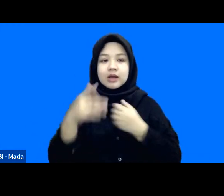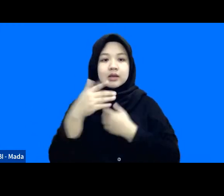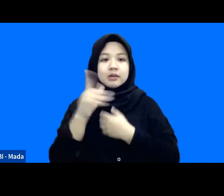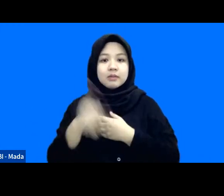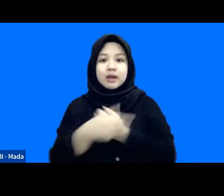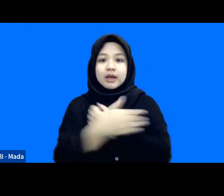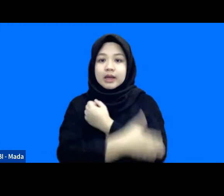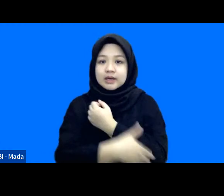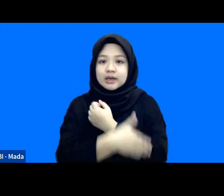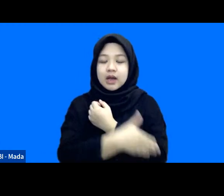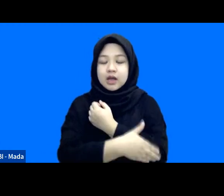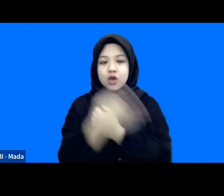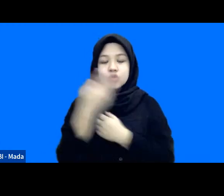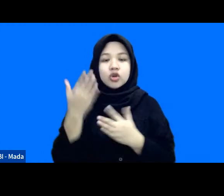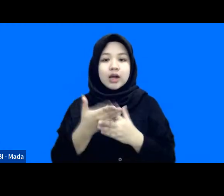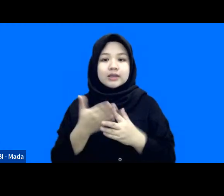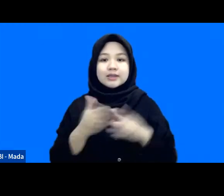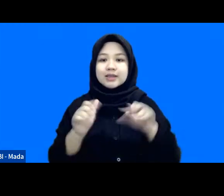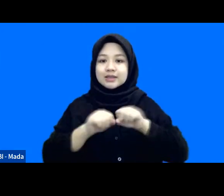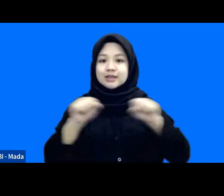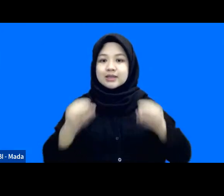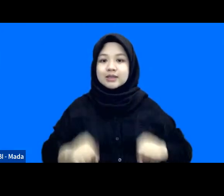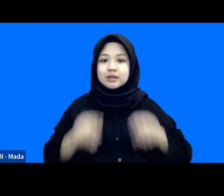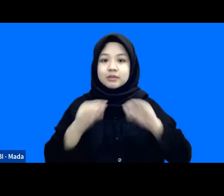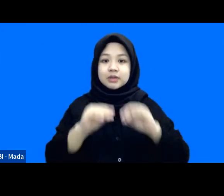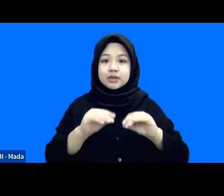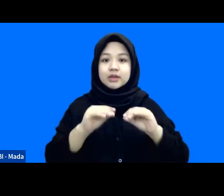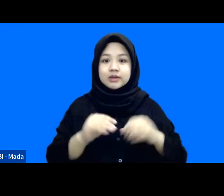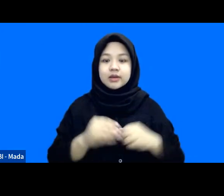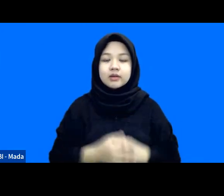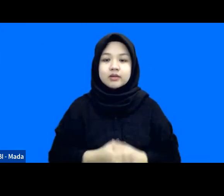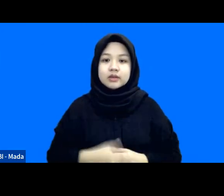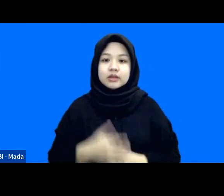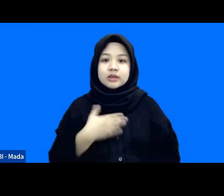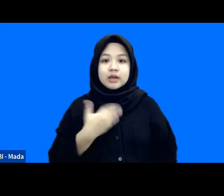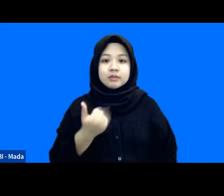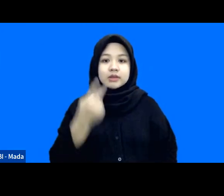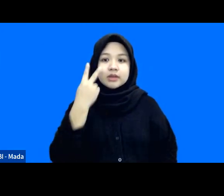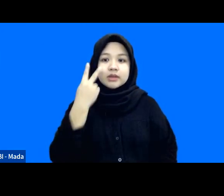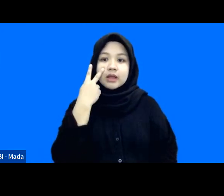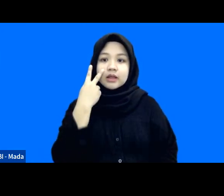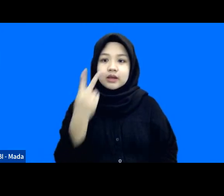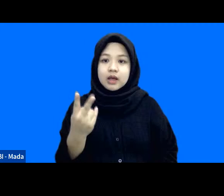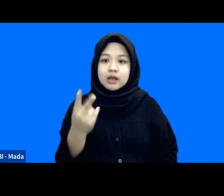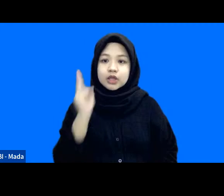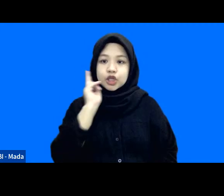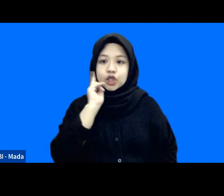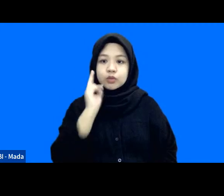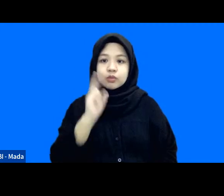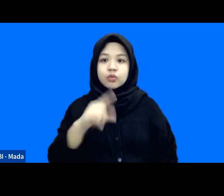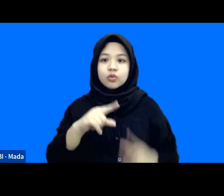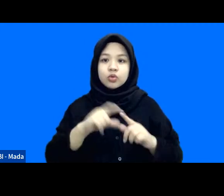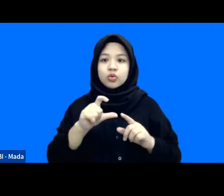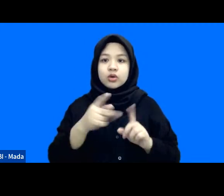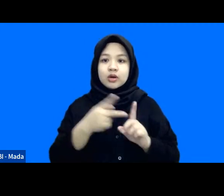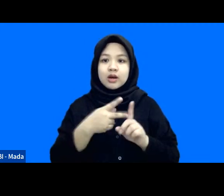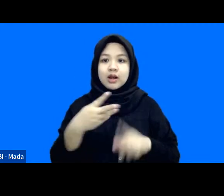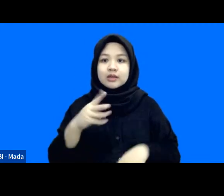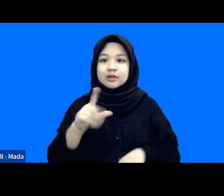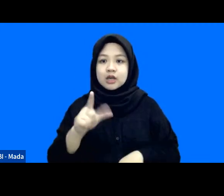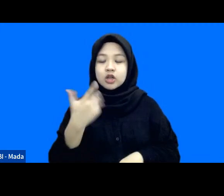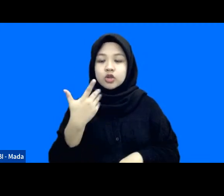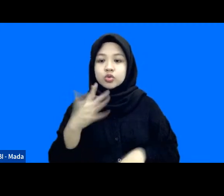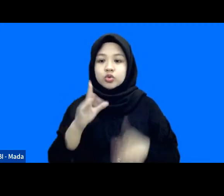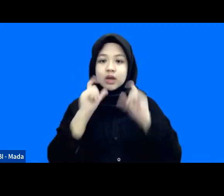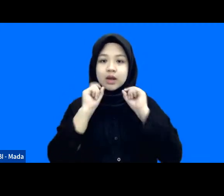inclusive? I see that Rachel Berman has put down the answer on the chat box, but do you want to take that